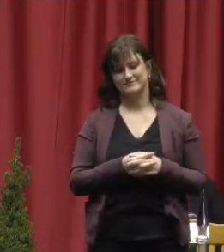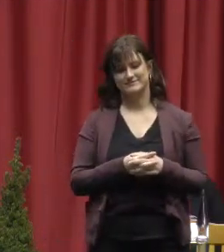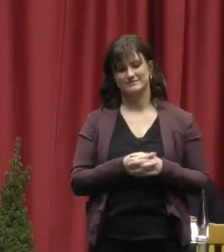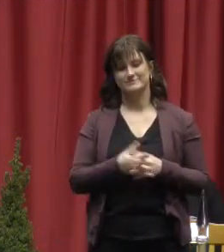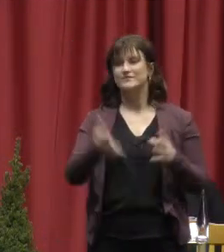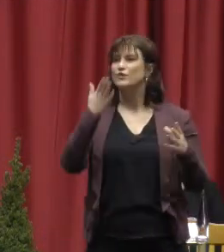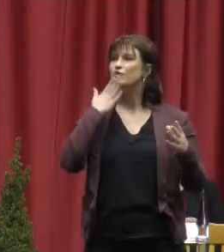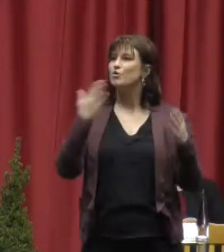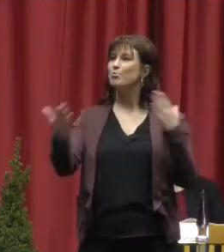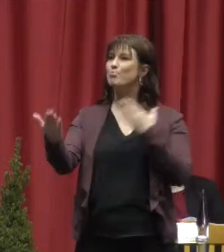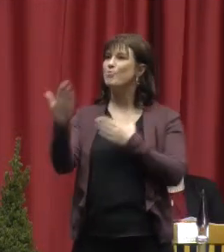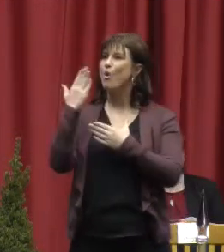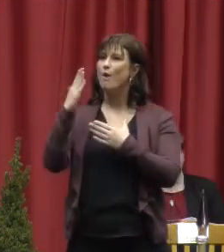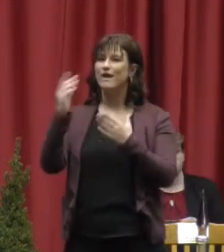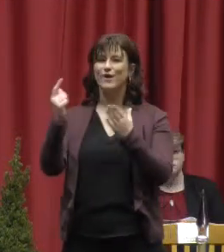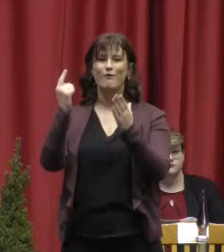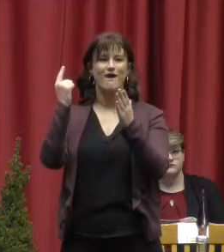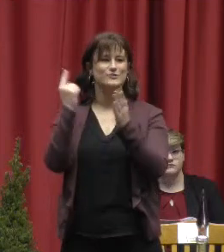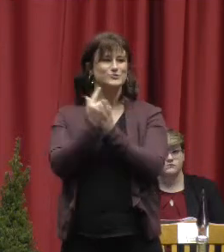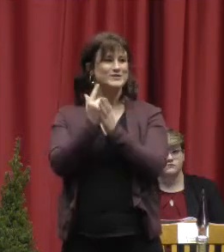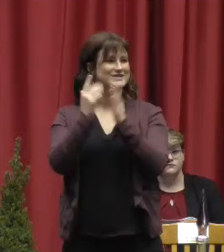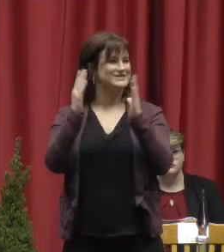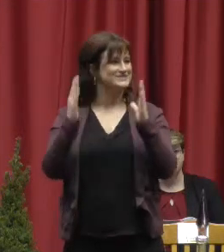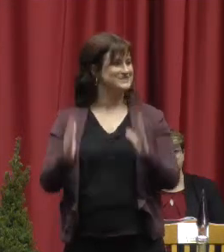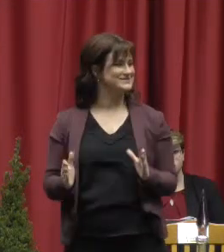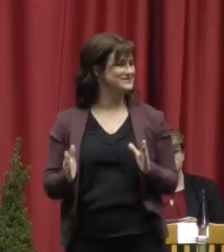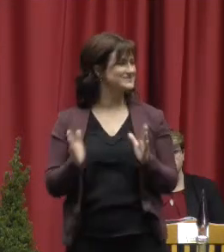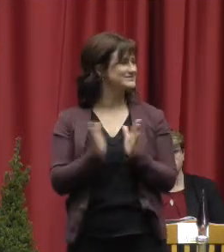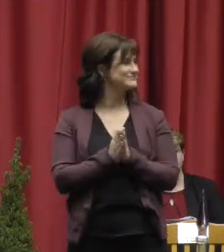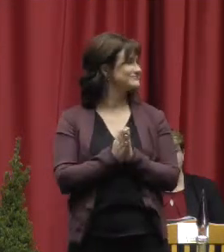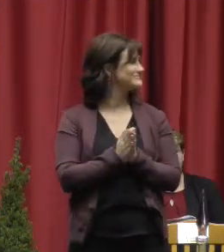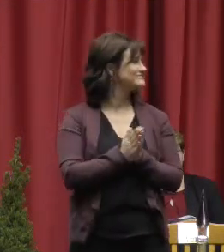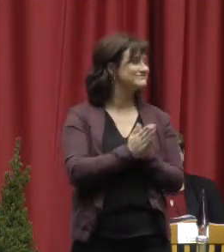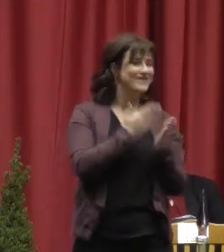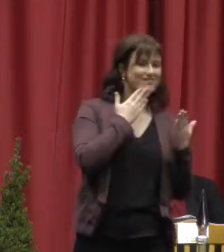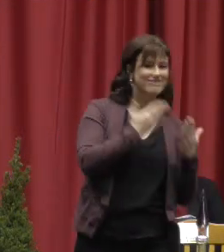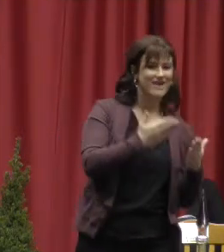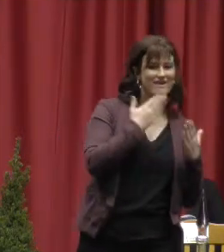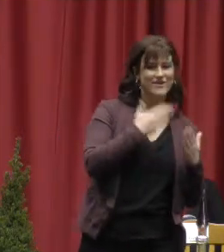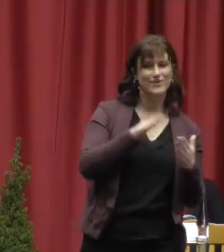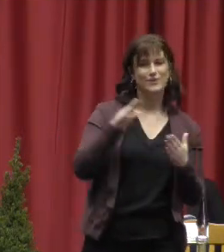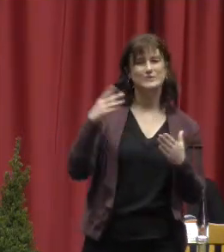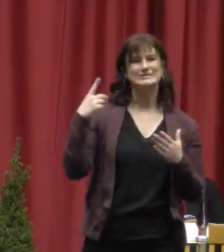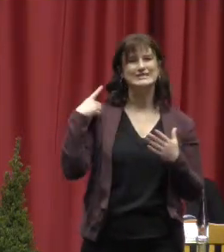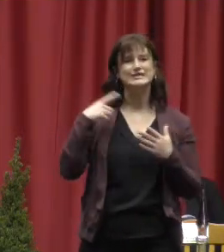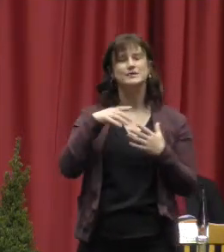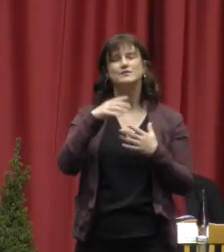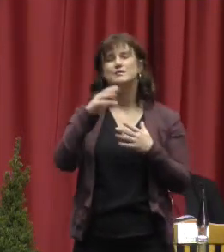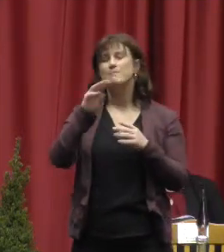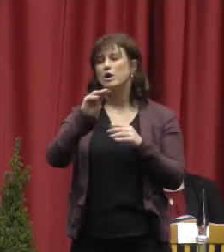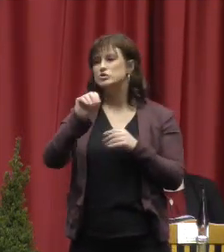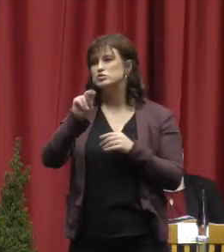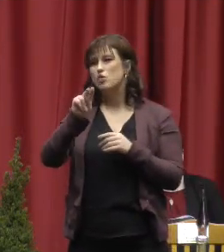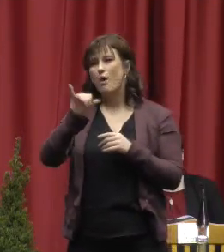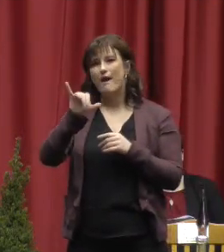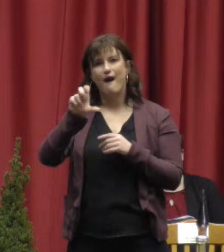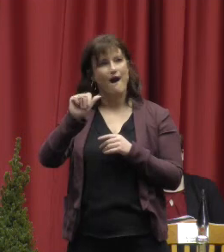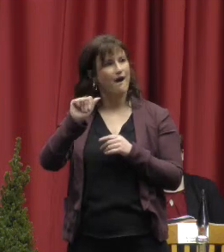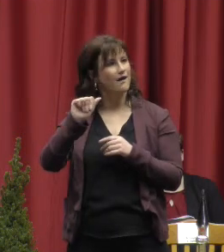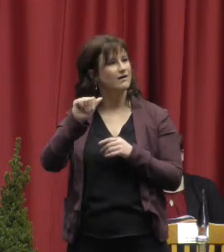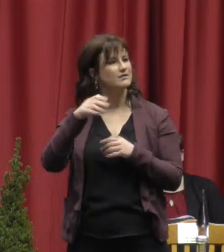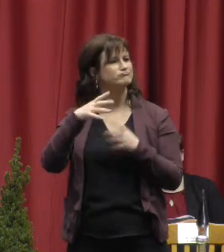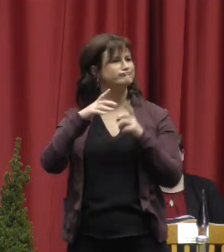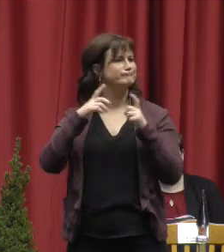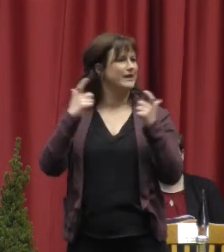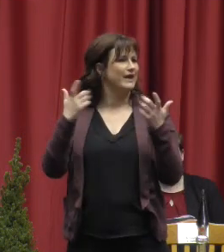Good morning, graduates. Thank you, Dean Montoya, for the wonderful introduction. And a huge thank you to